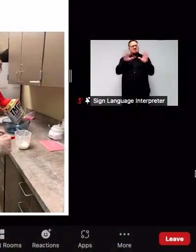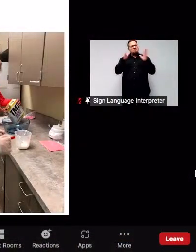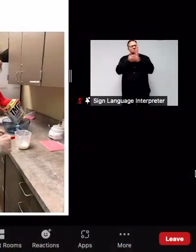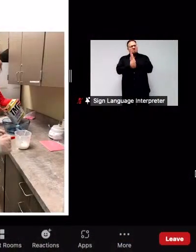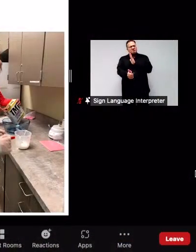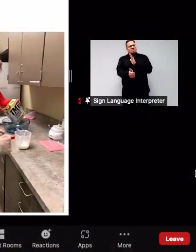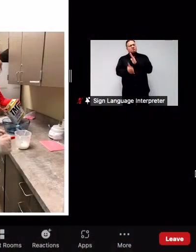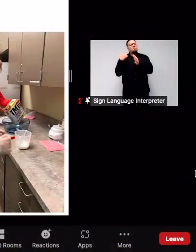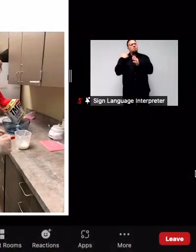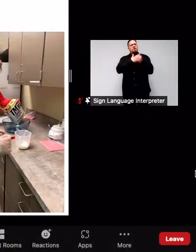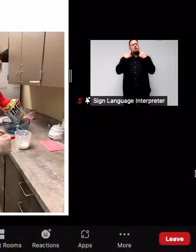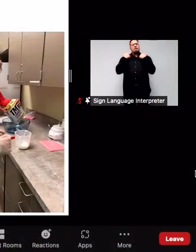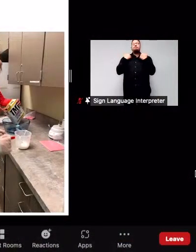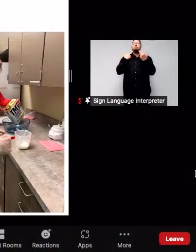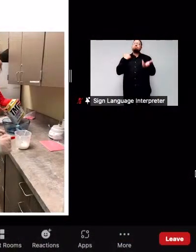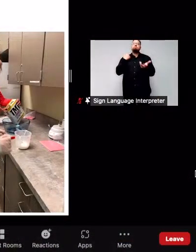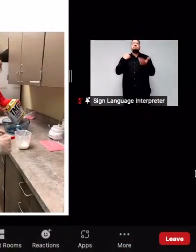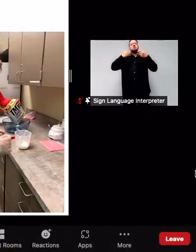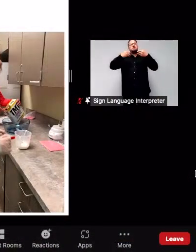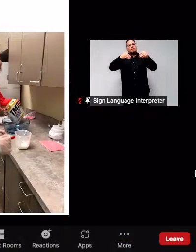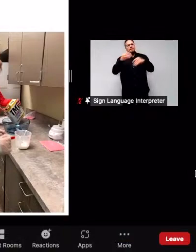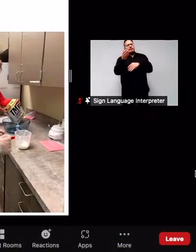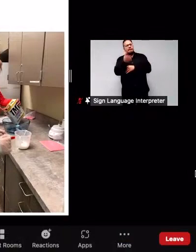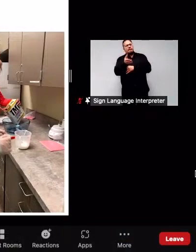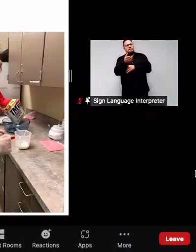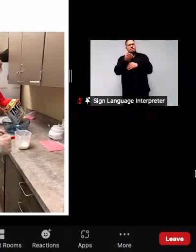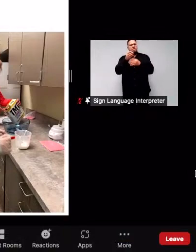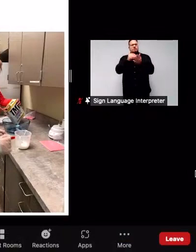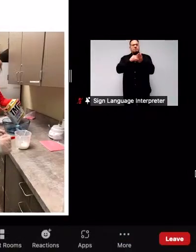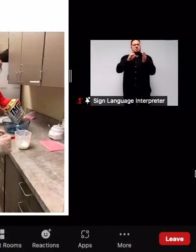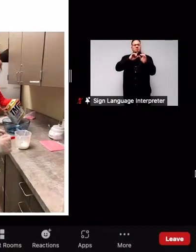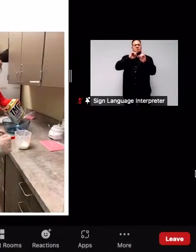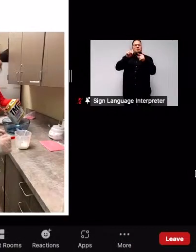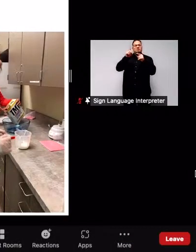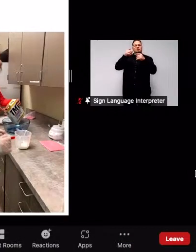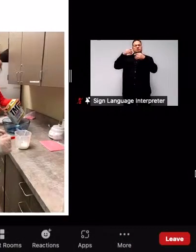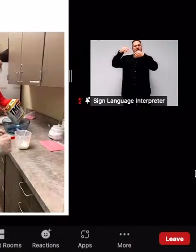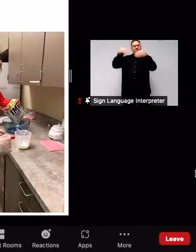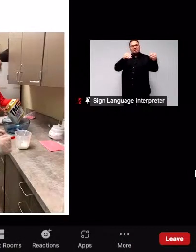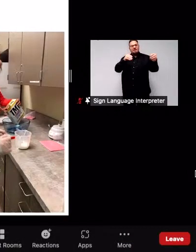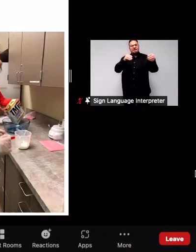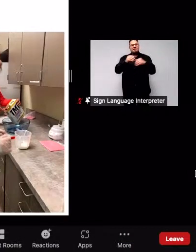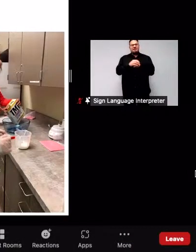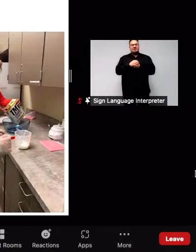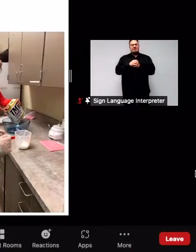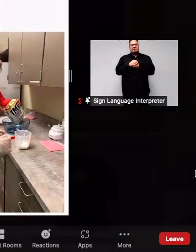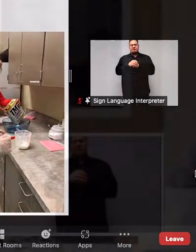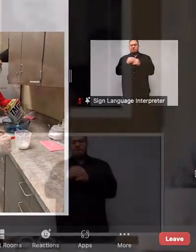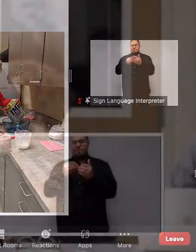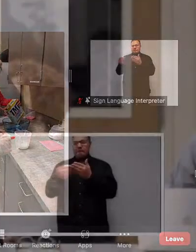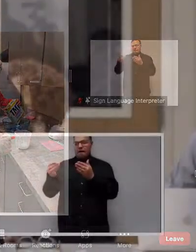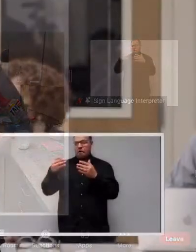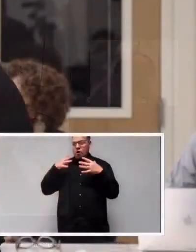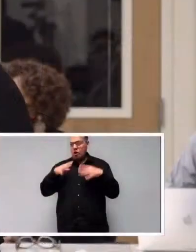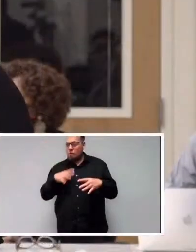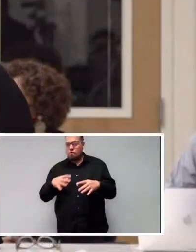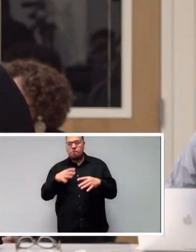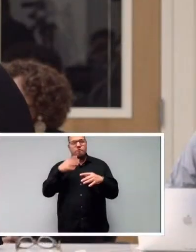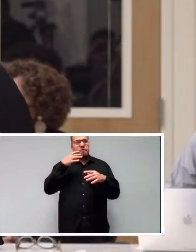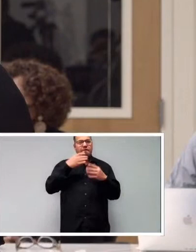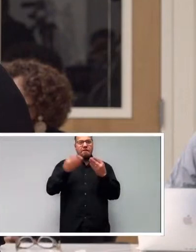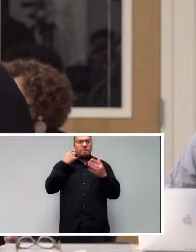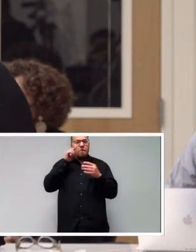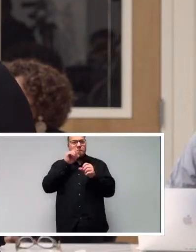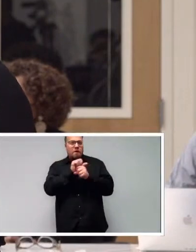We have shopping there, so there's students going out and going shopping and thinking about if I need to buy clothes, if I need to buy things for work, what do? How